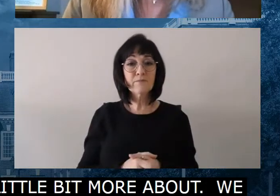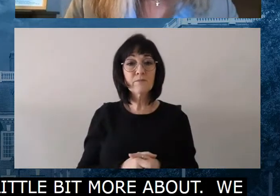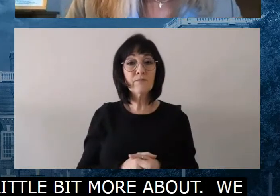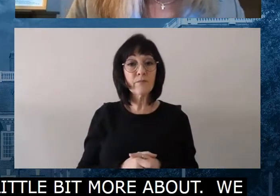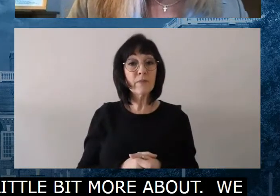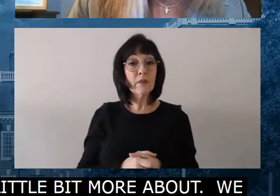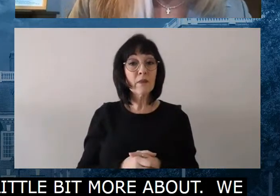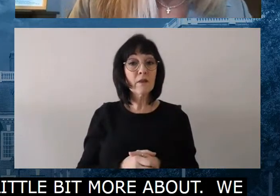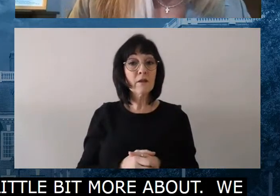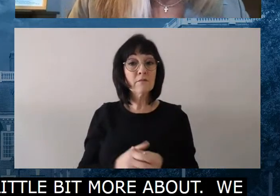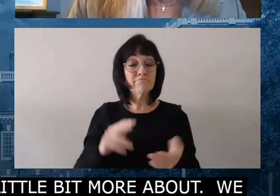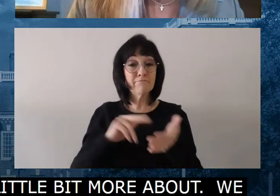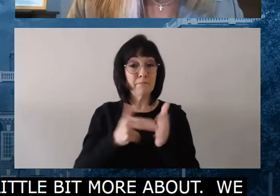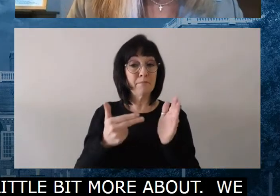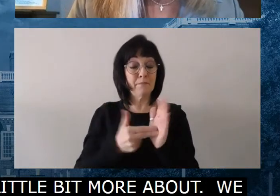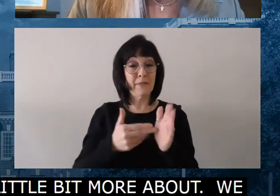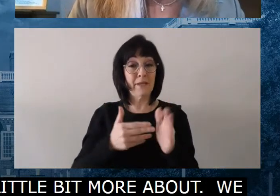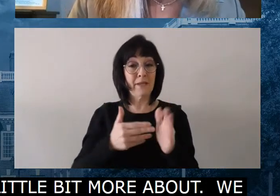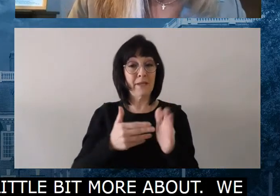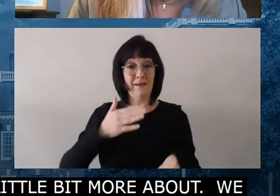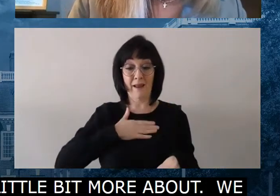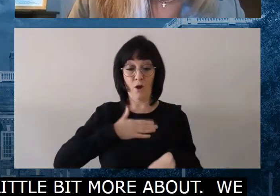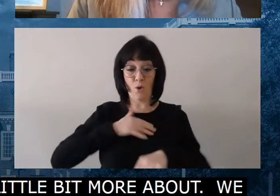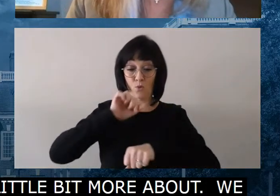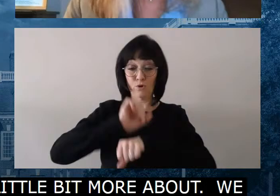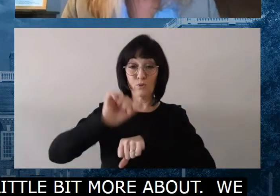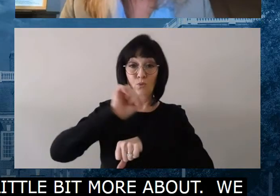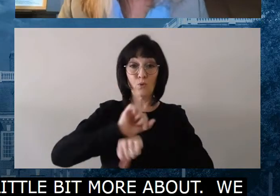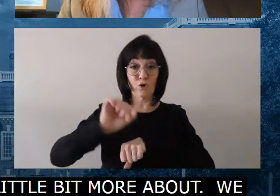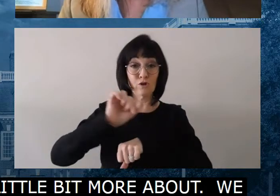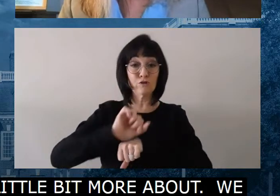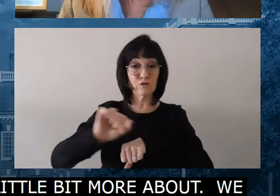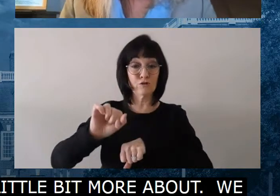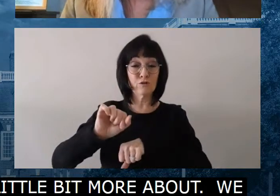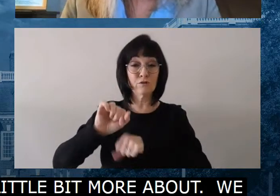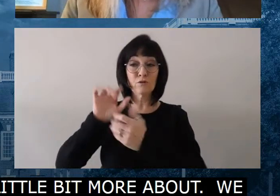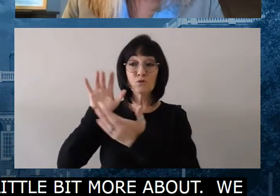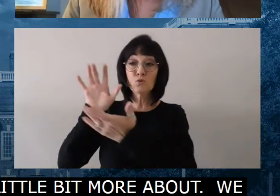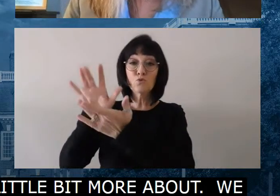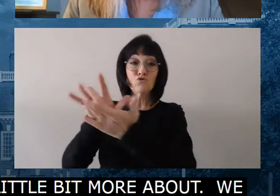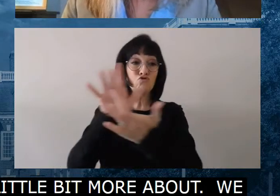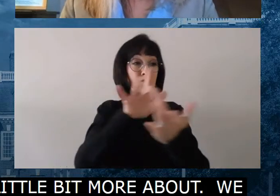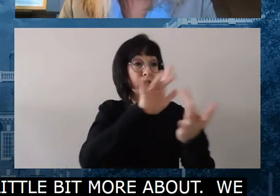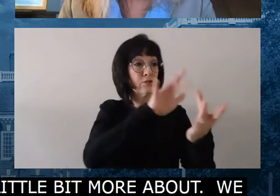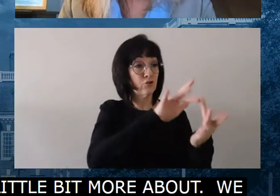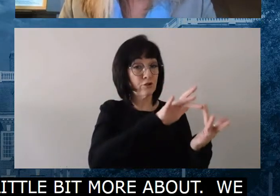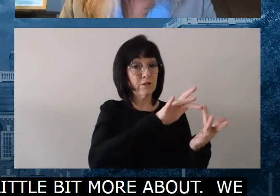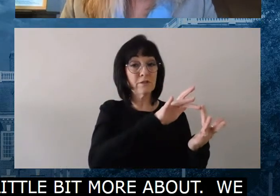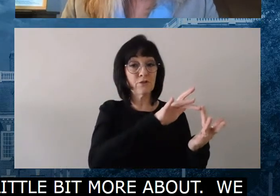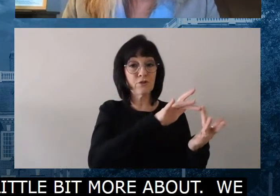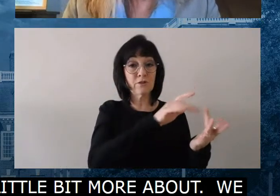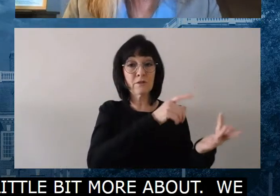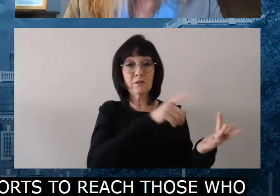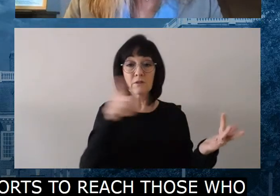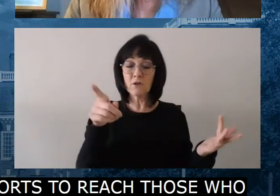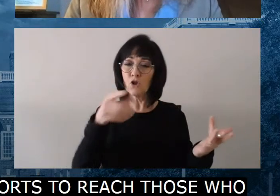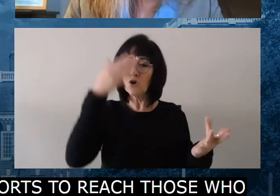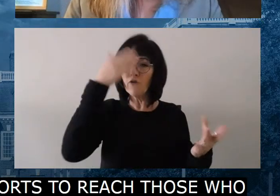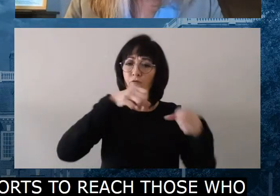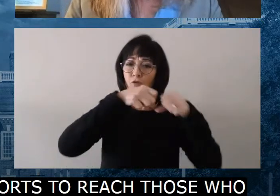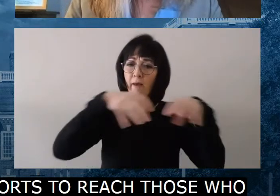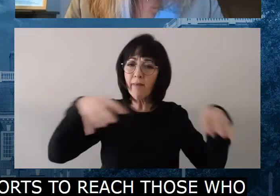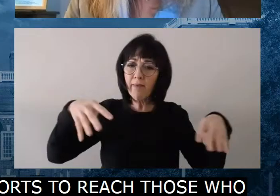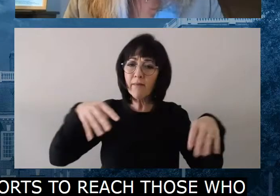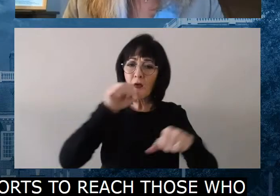expanded our efforts to reach those who are frontline or